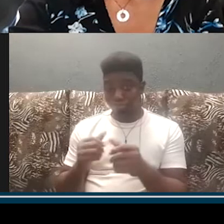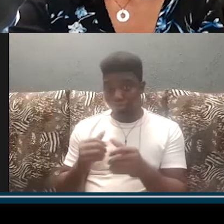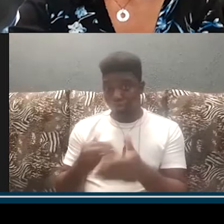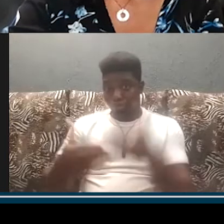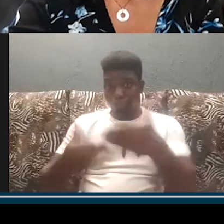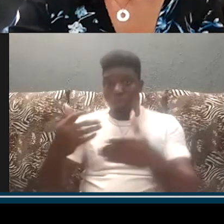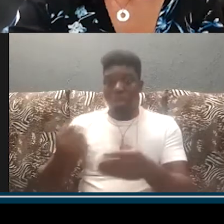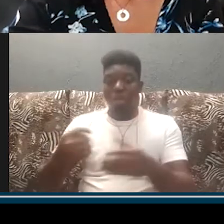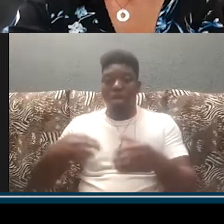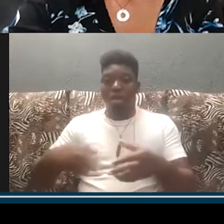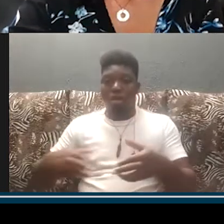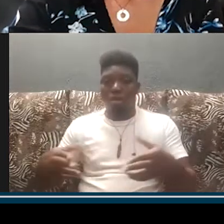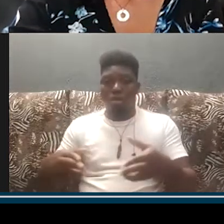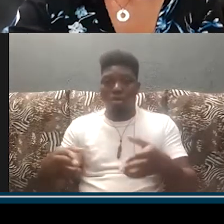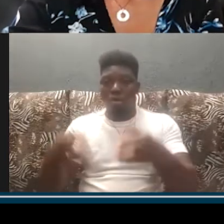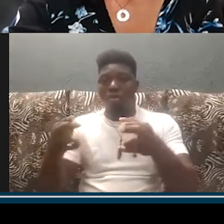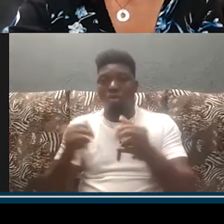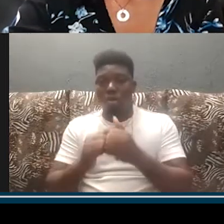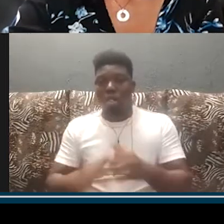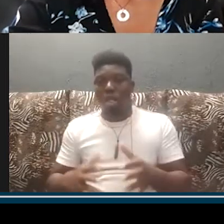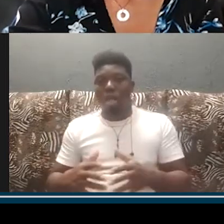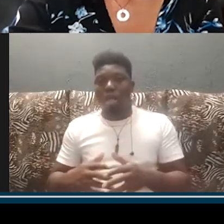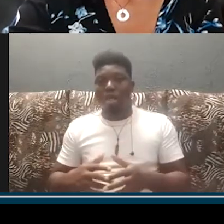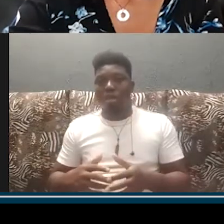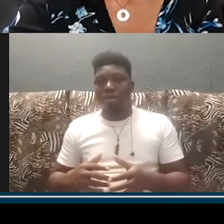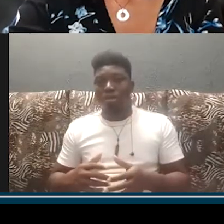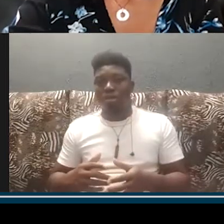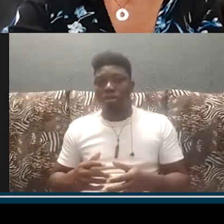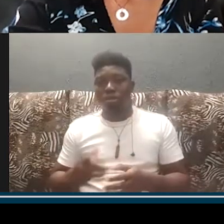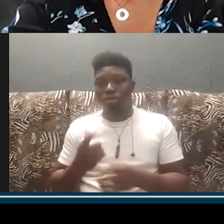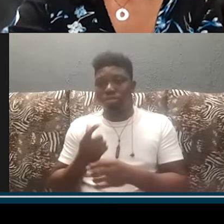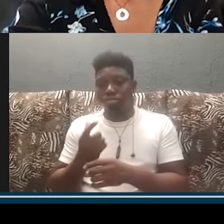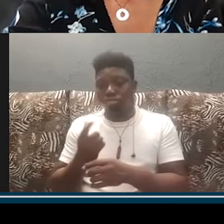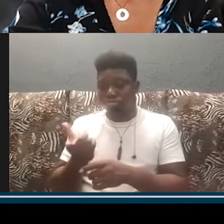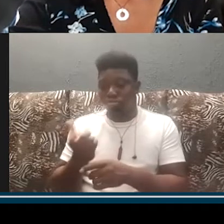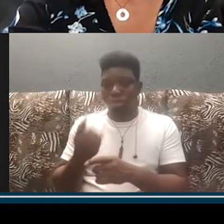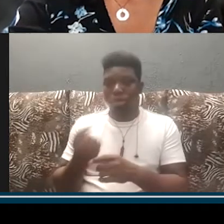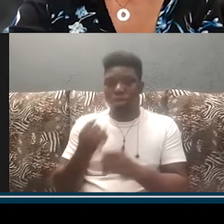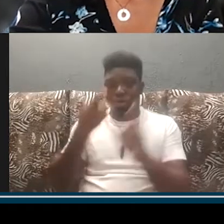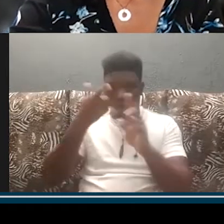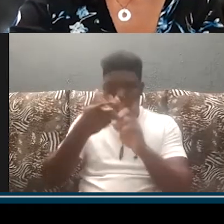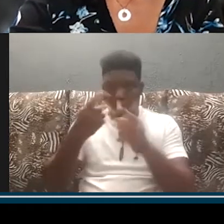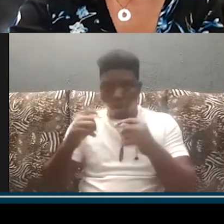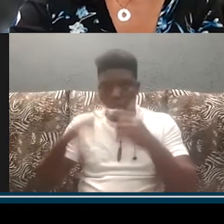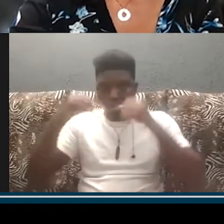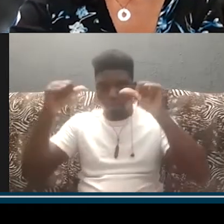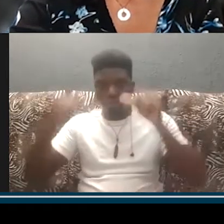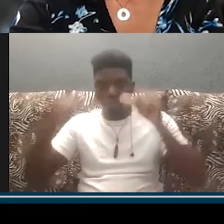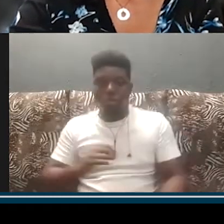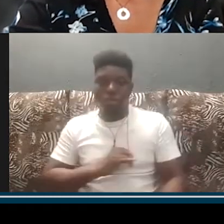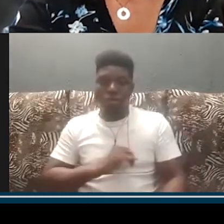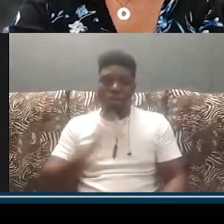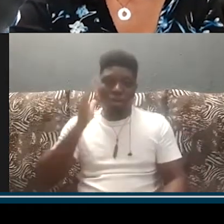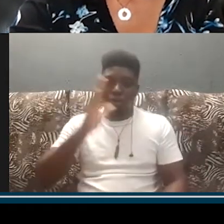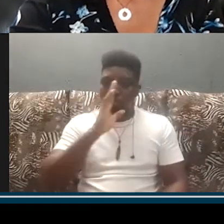taking and the goal that I'm trying to accomplish? I'm going to be on a sailing trip